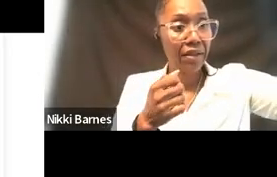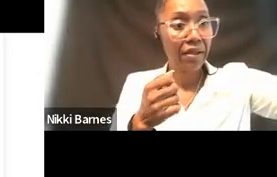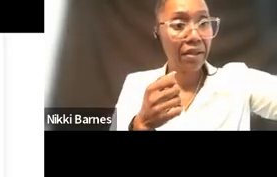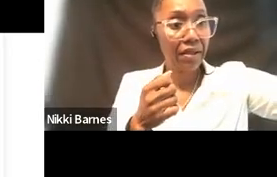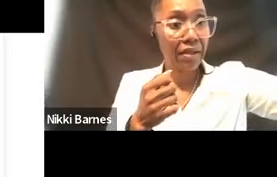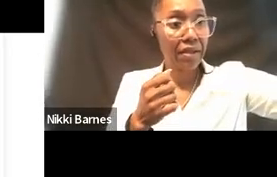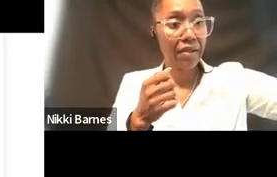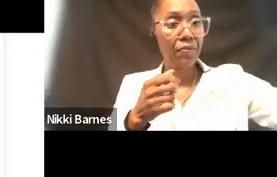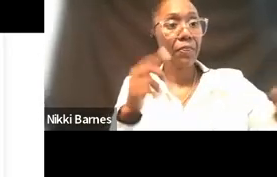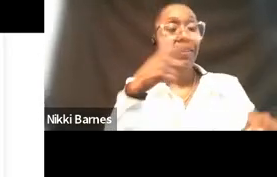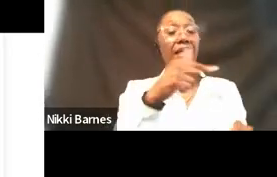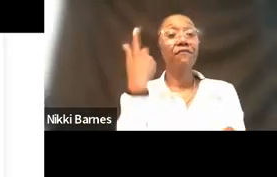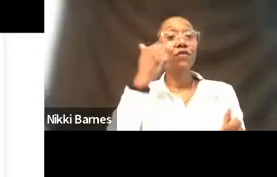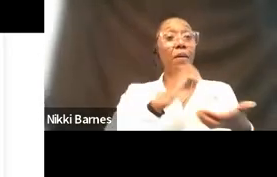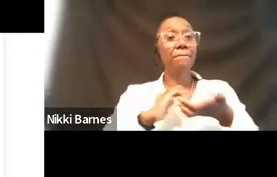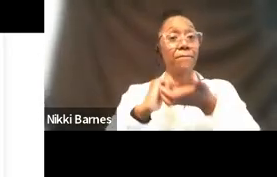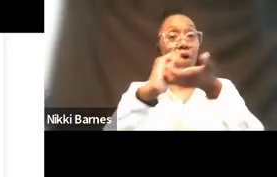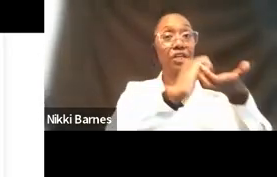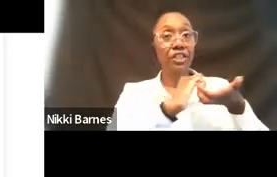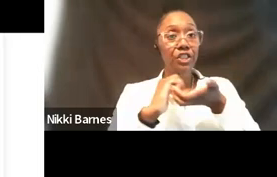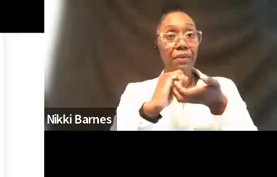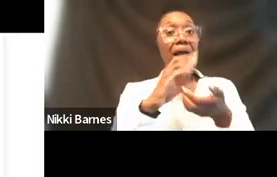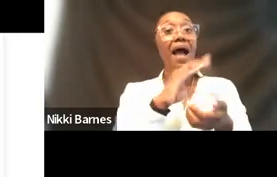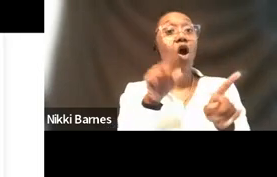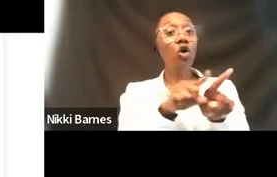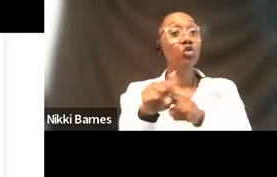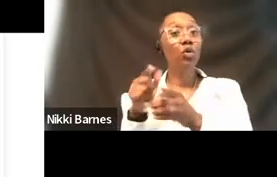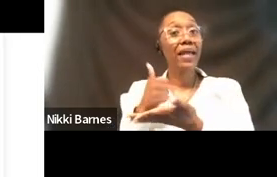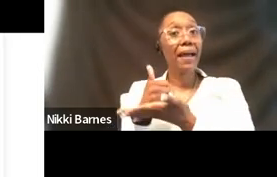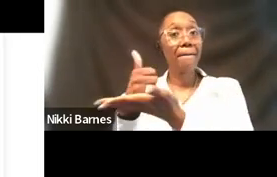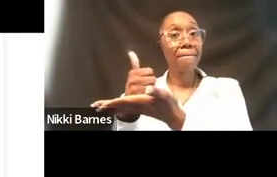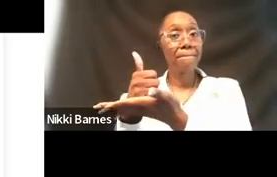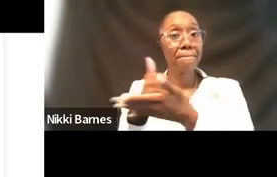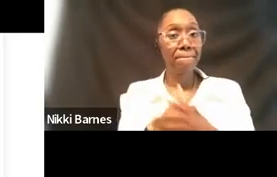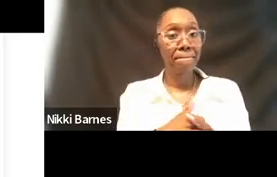is a call to partnership and to help.